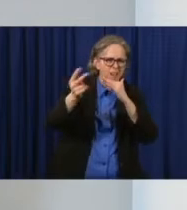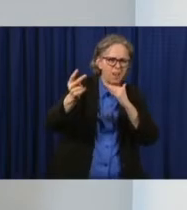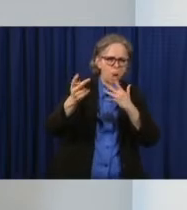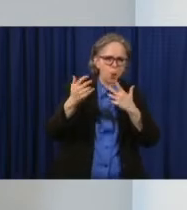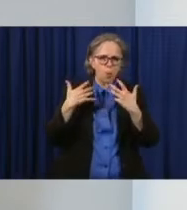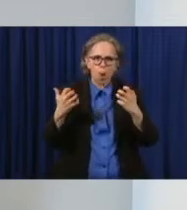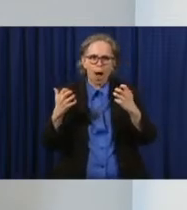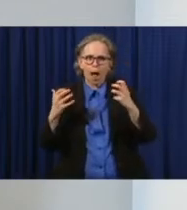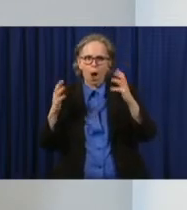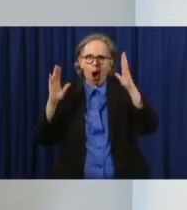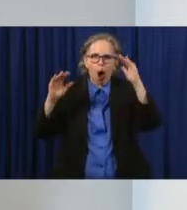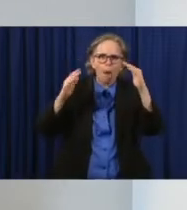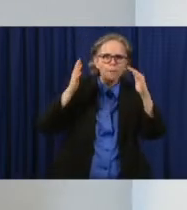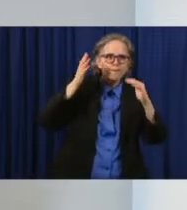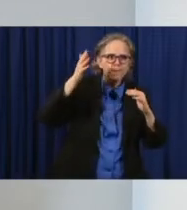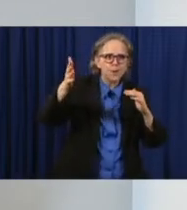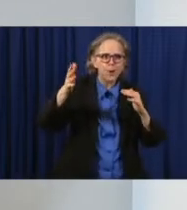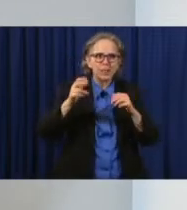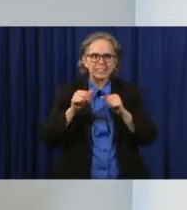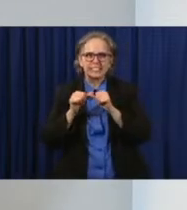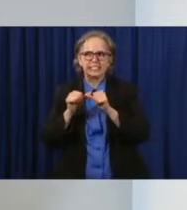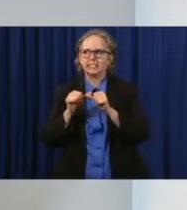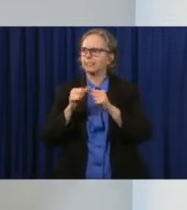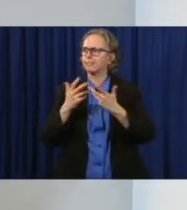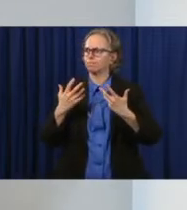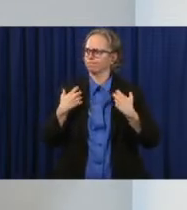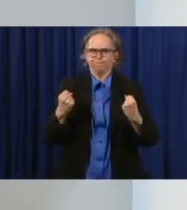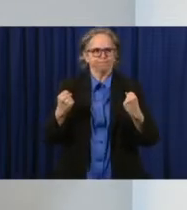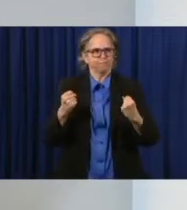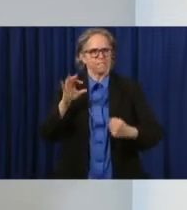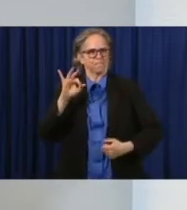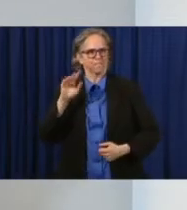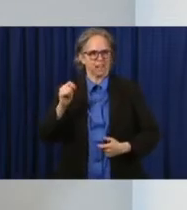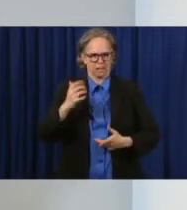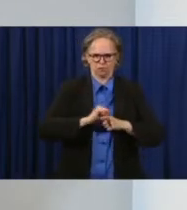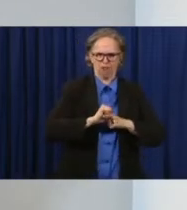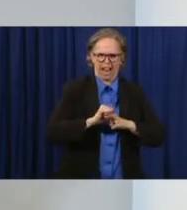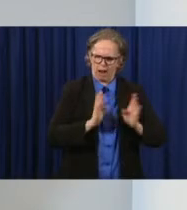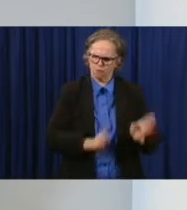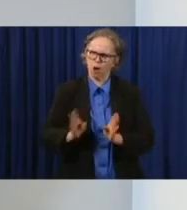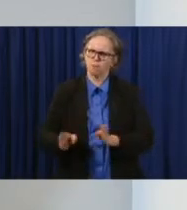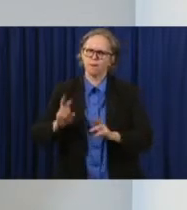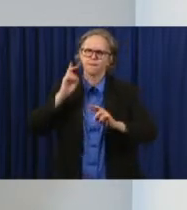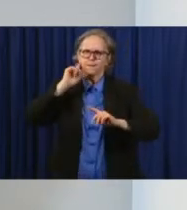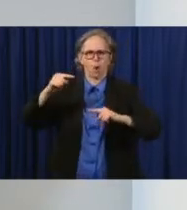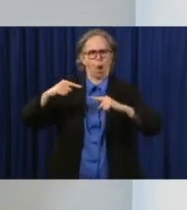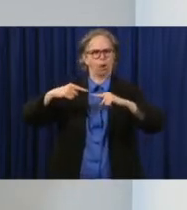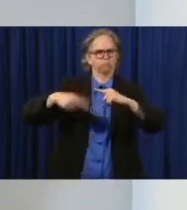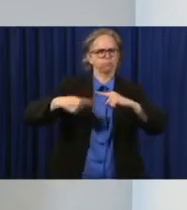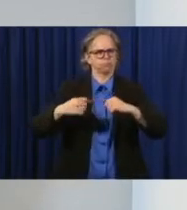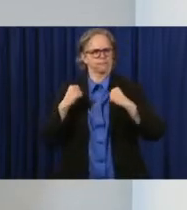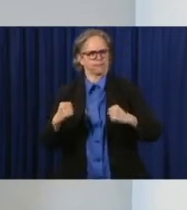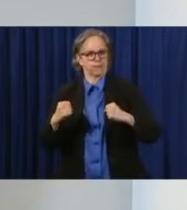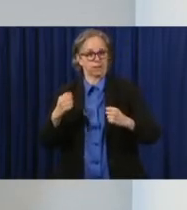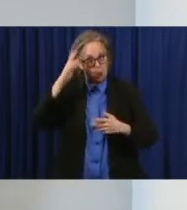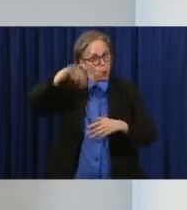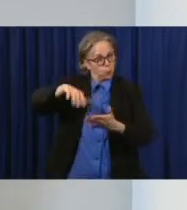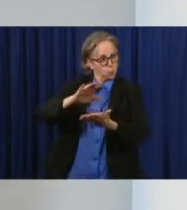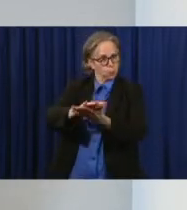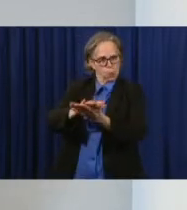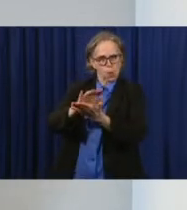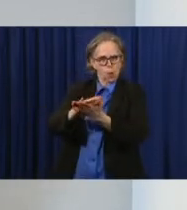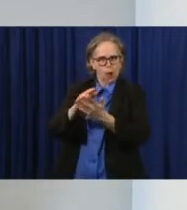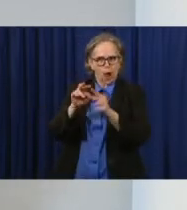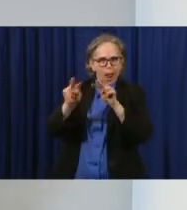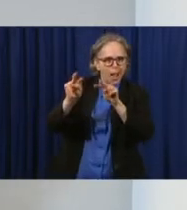ourselves fit and trained is important. We know the schools and parents and the student athletes are looking to prepare for that